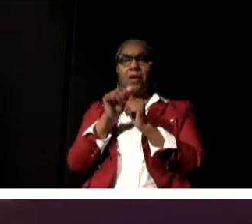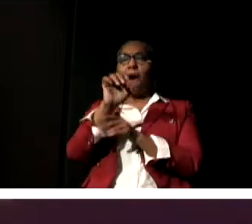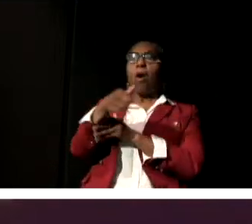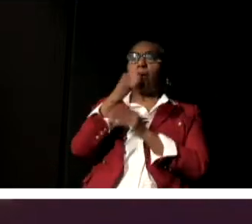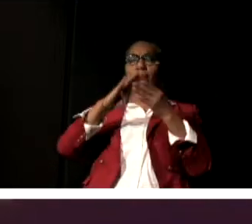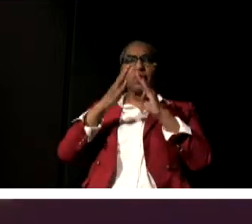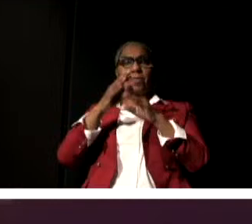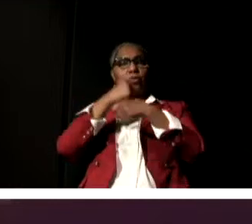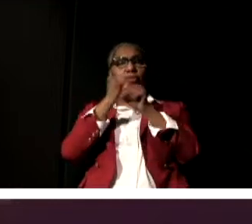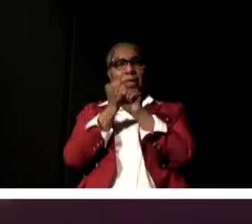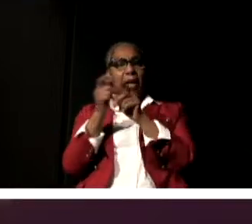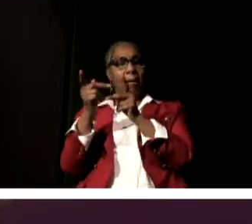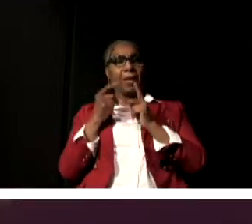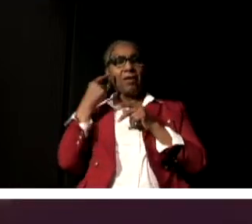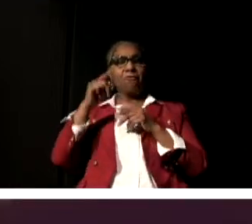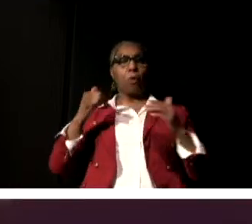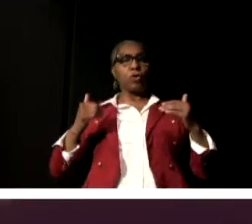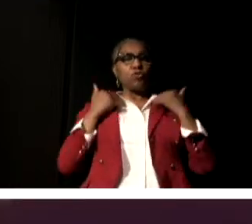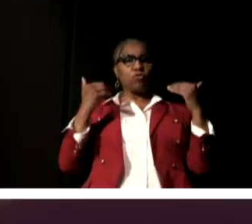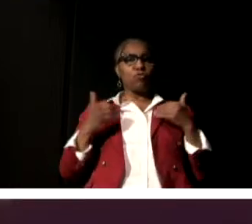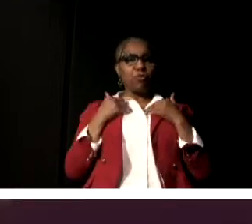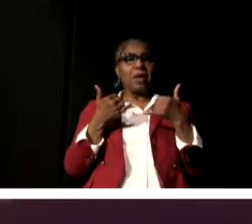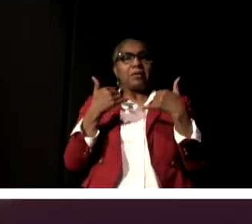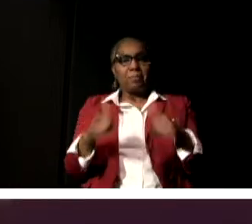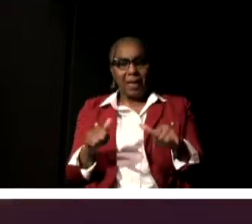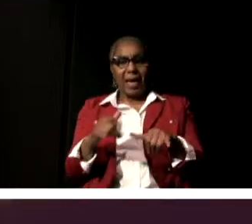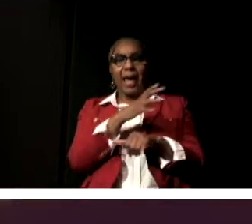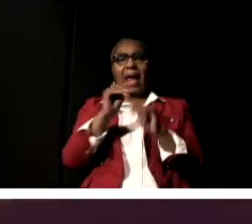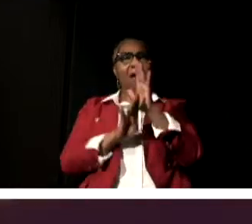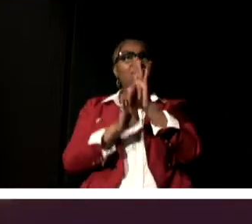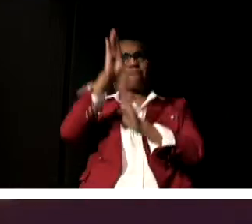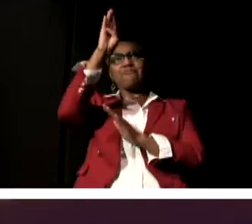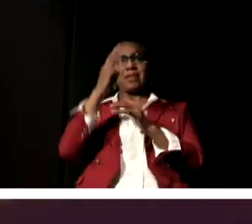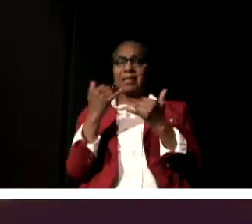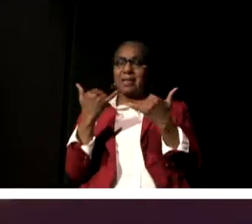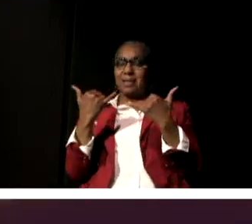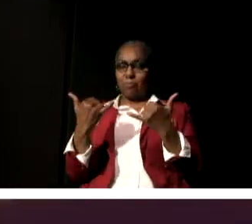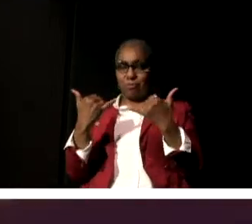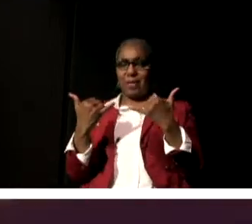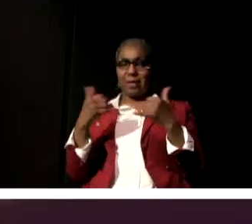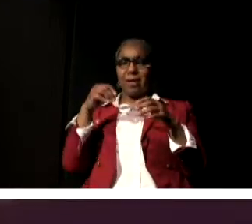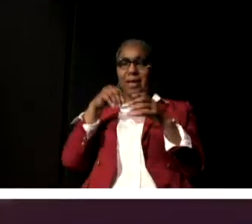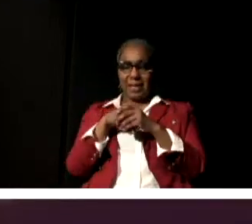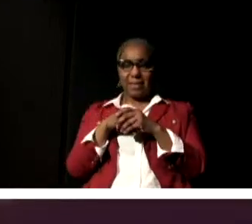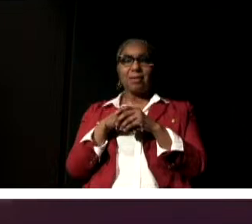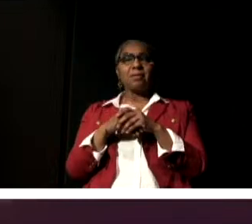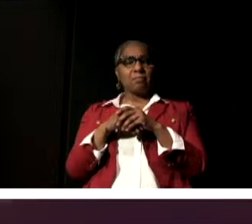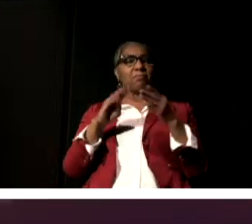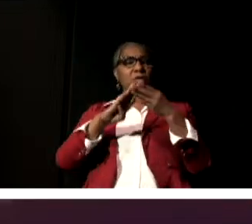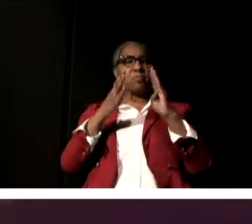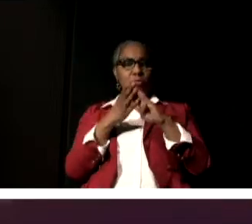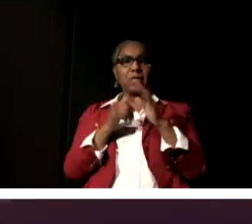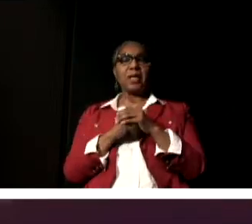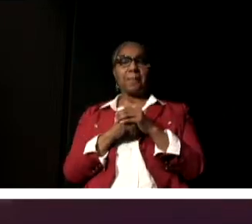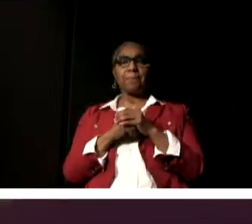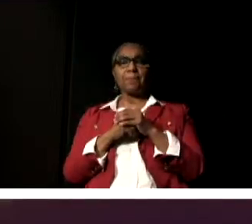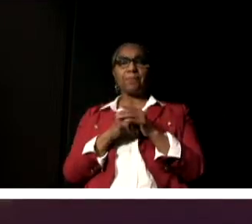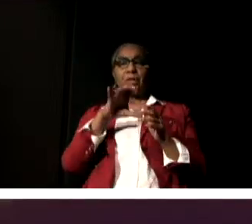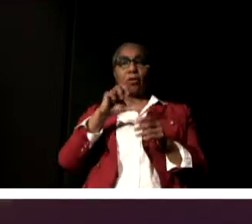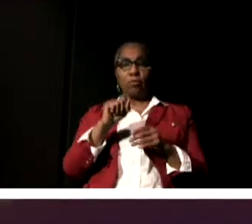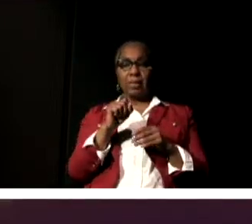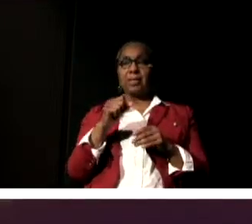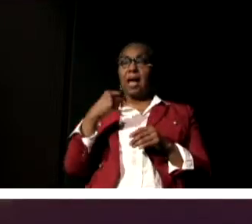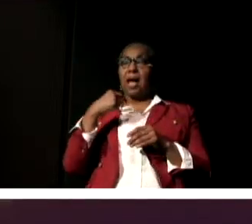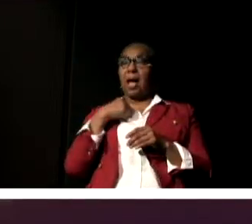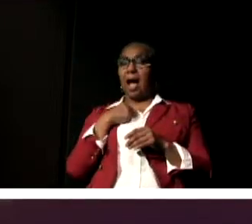and create a place for youth to play and flourish right here in the heart of this community. Chris, I